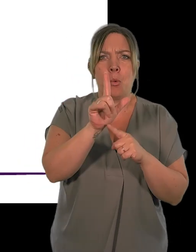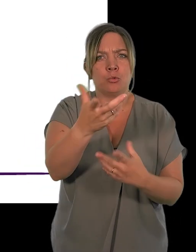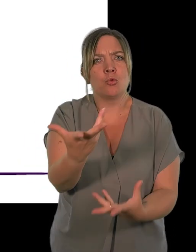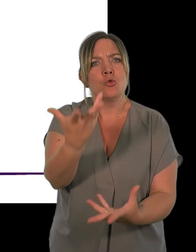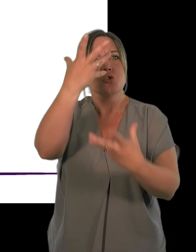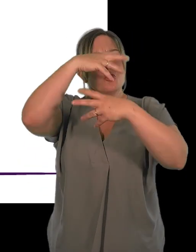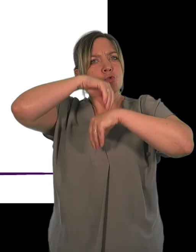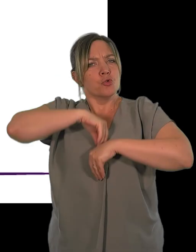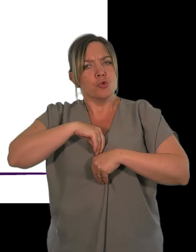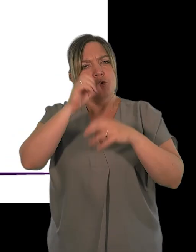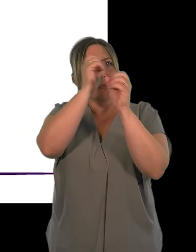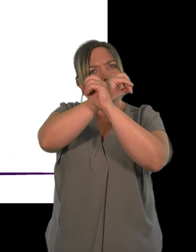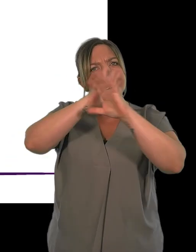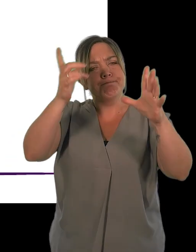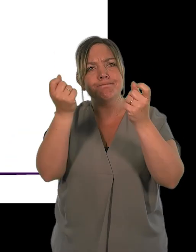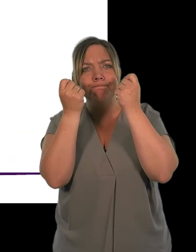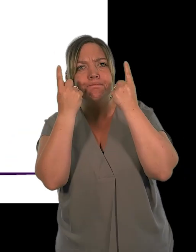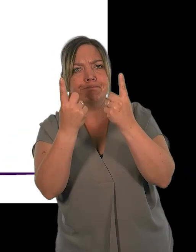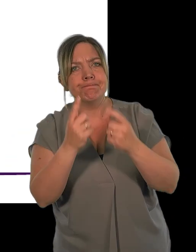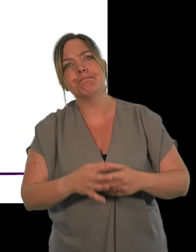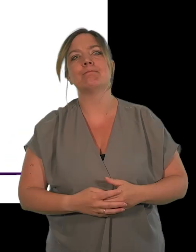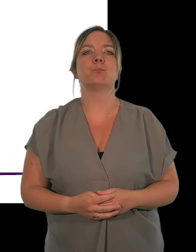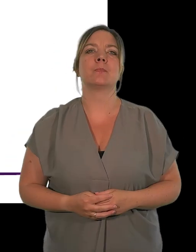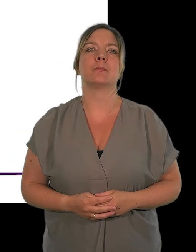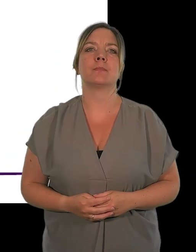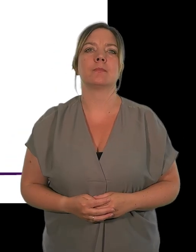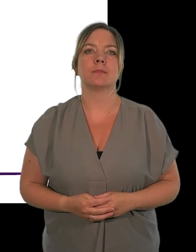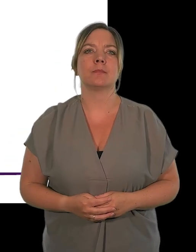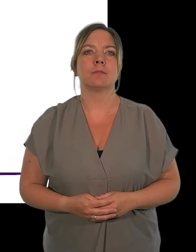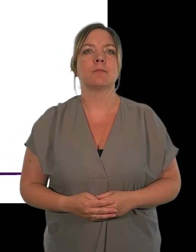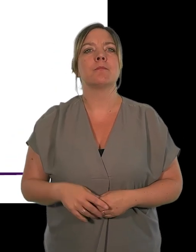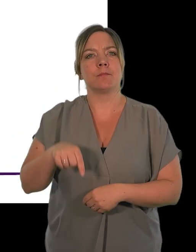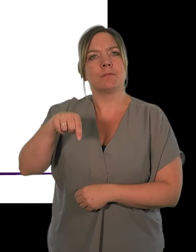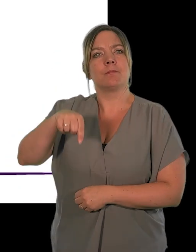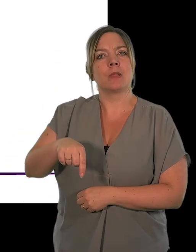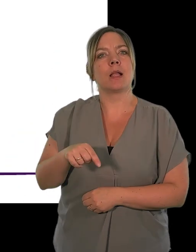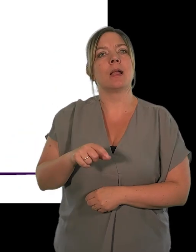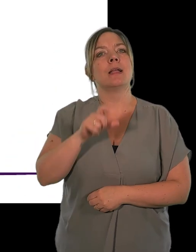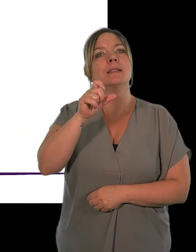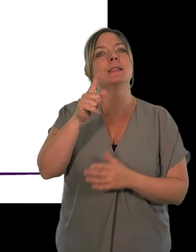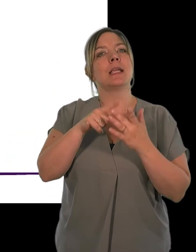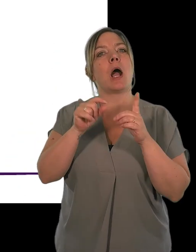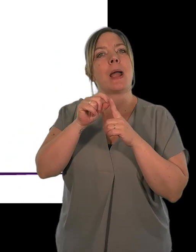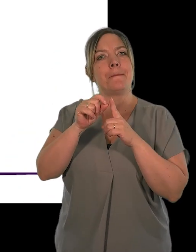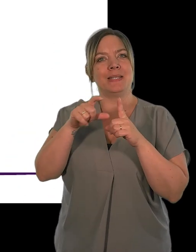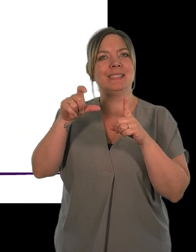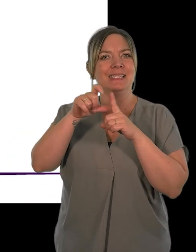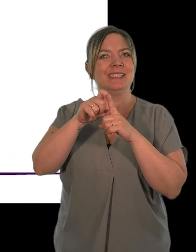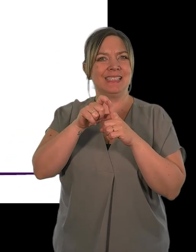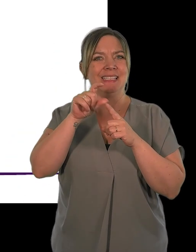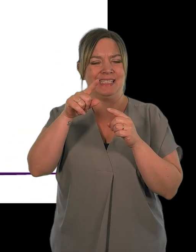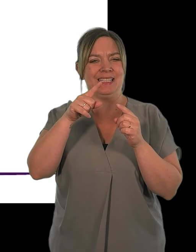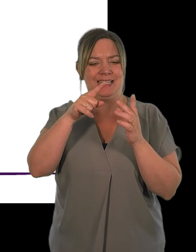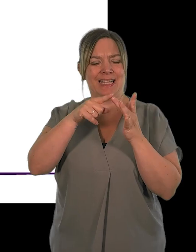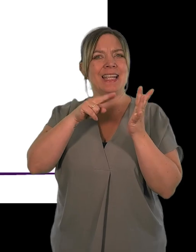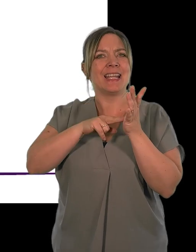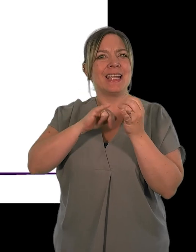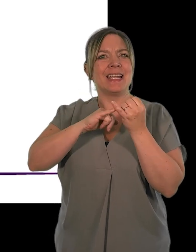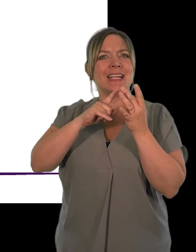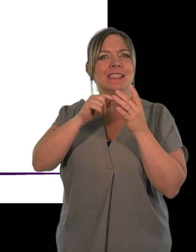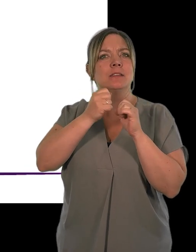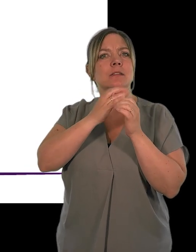or the topic that you're talking about. Beyond using CIPD insights, which I'll talk about on the next